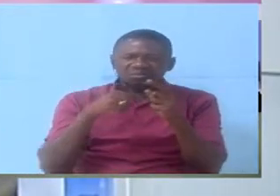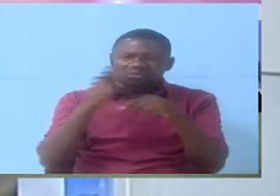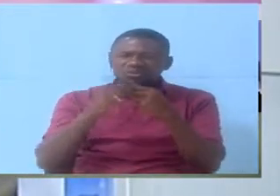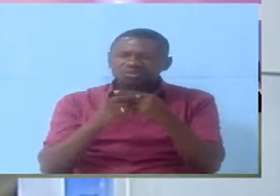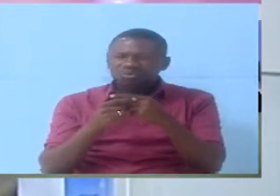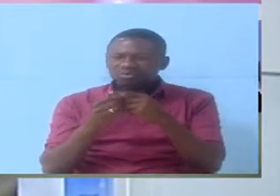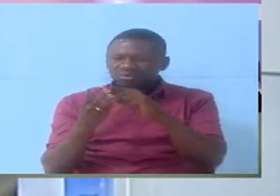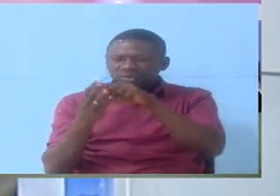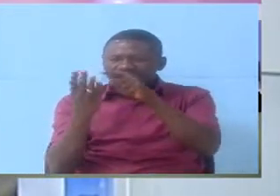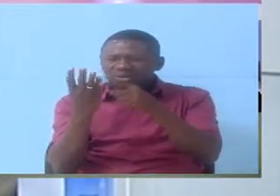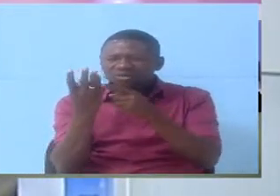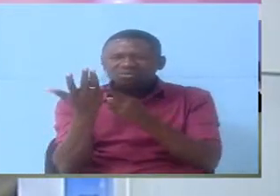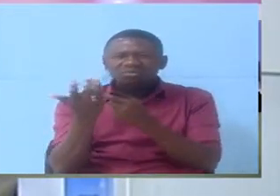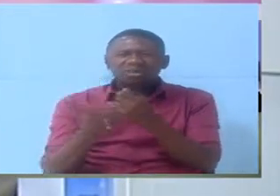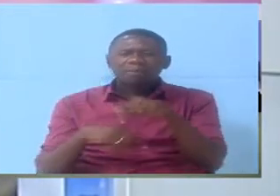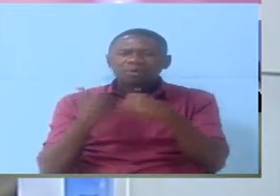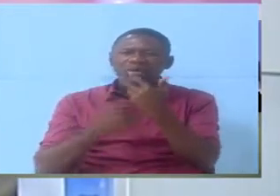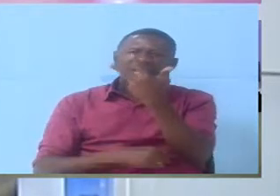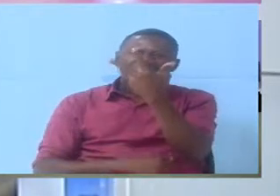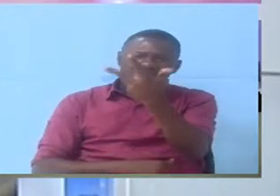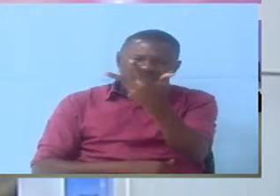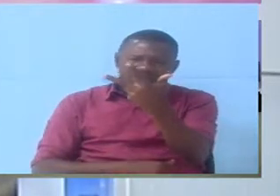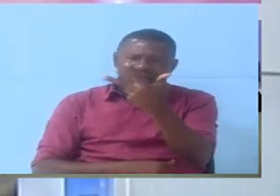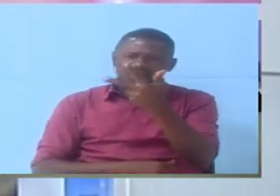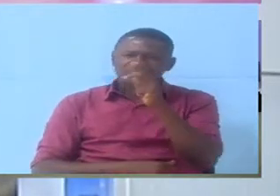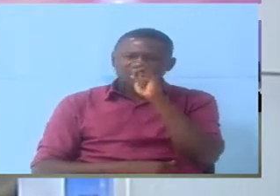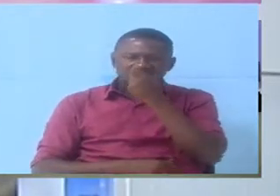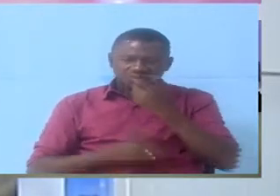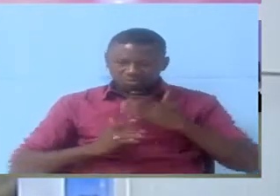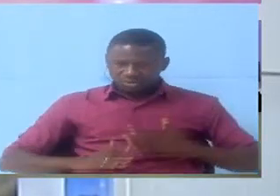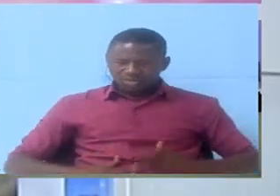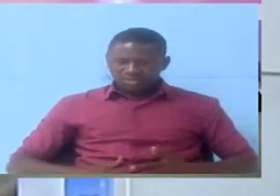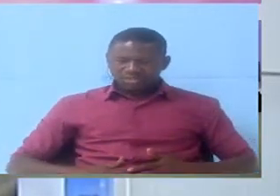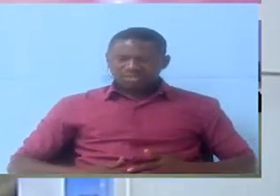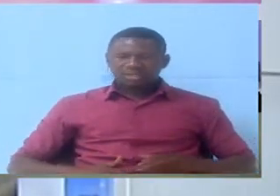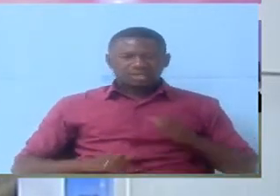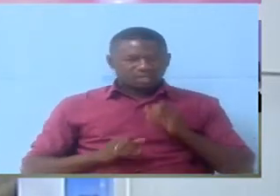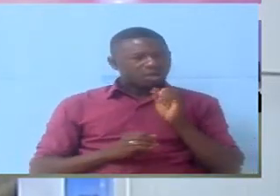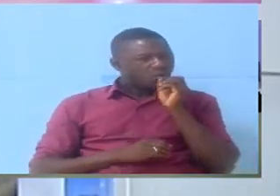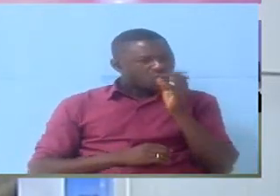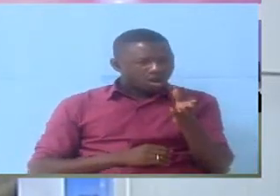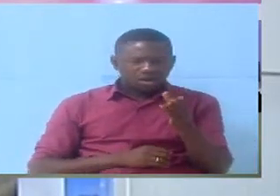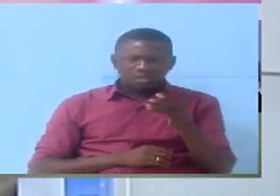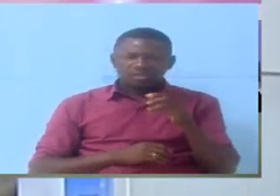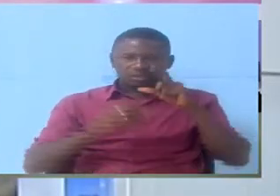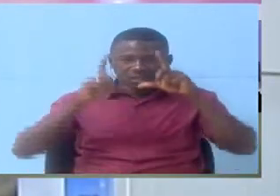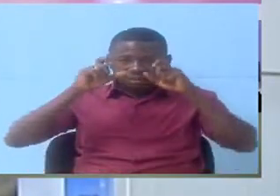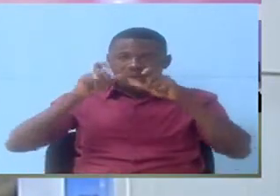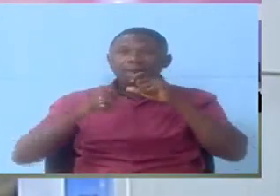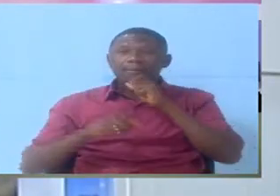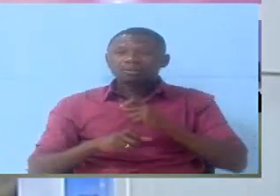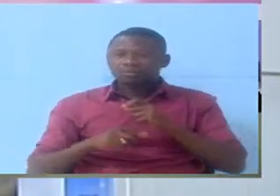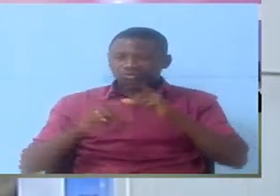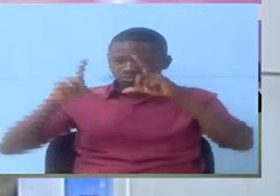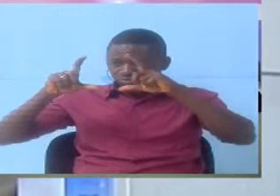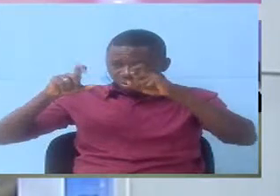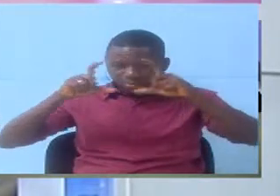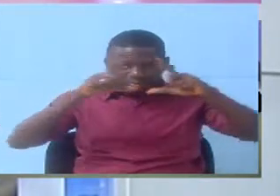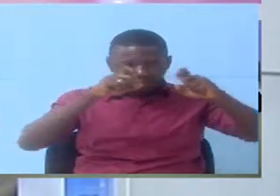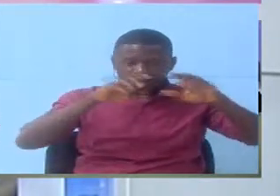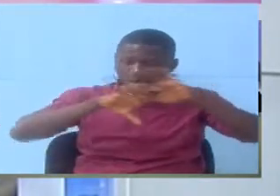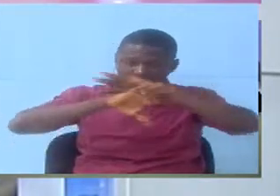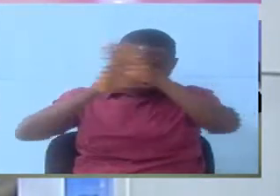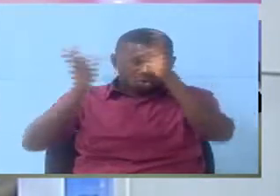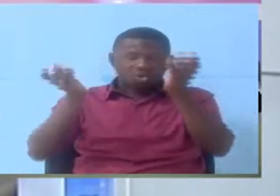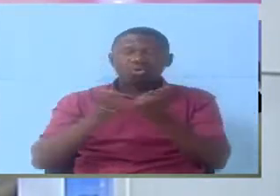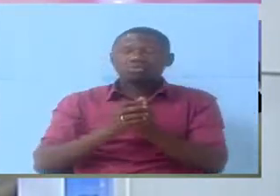sayo konti. The cameraman took all the photo shots. Kame natalaye nyi natalolu beke. I came back on the highway. Muruta